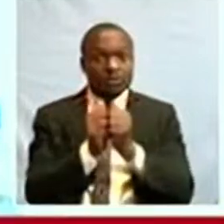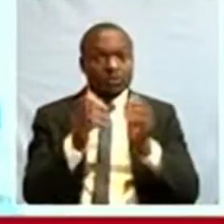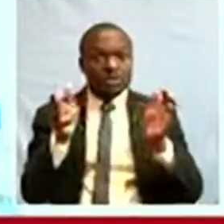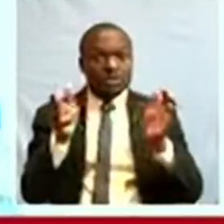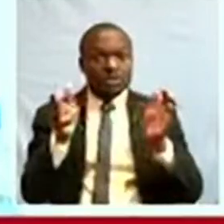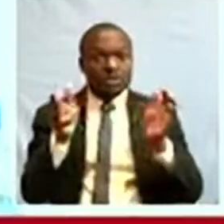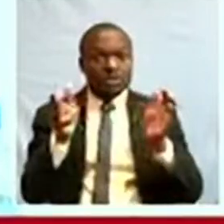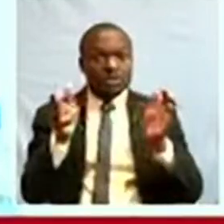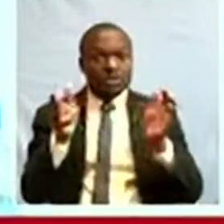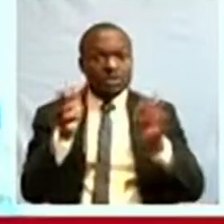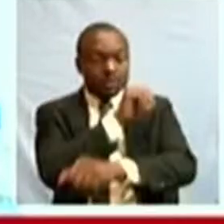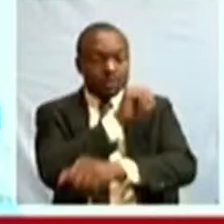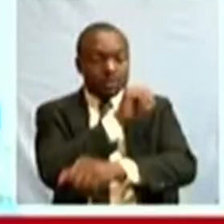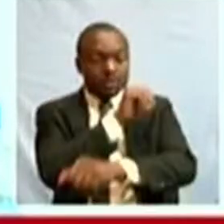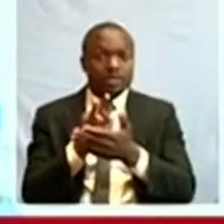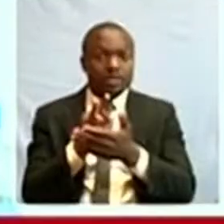from